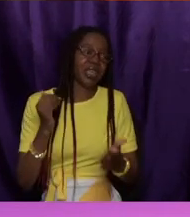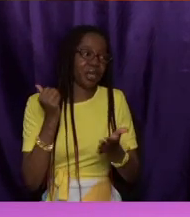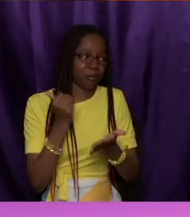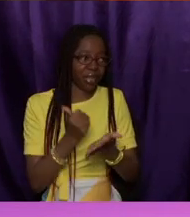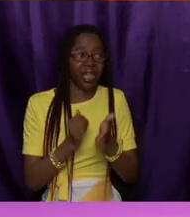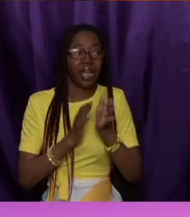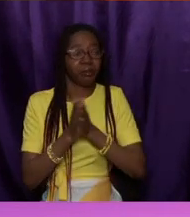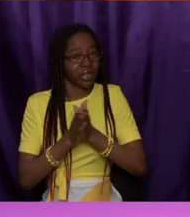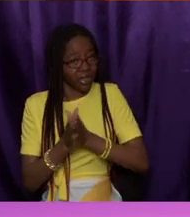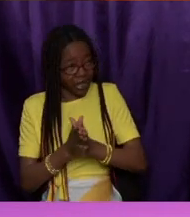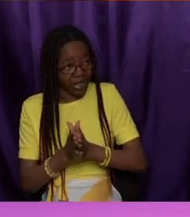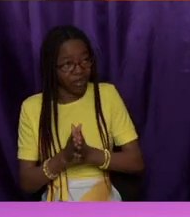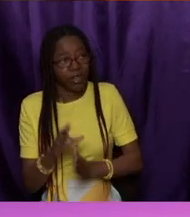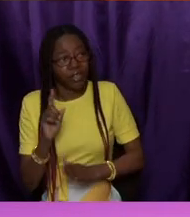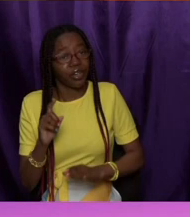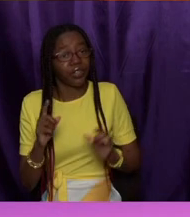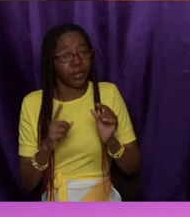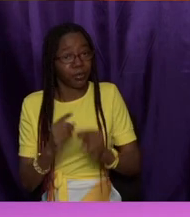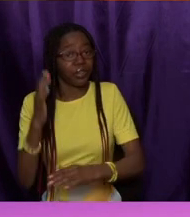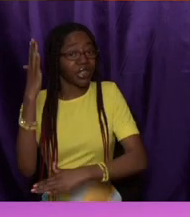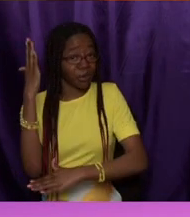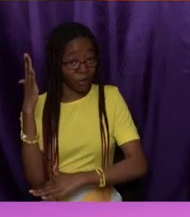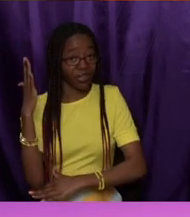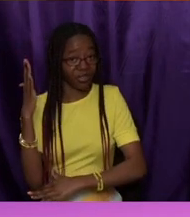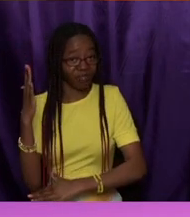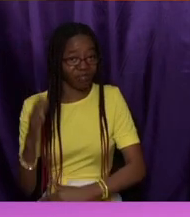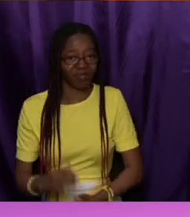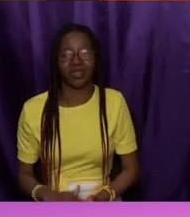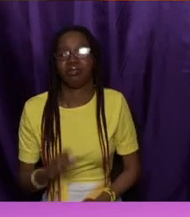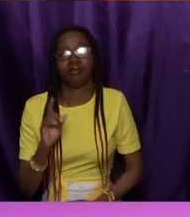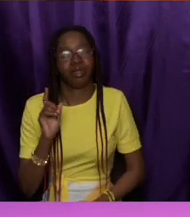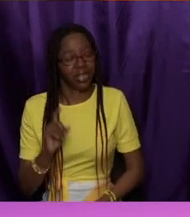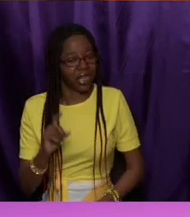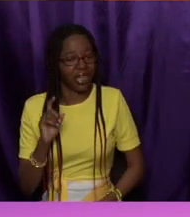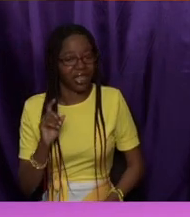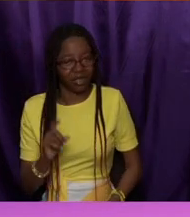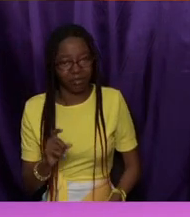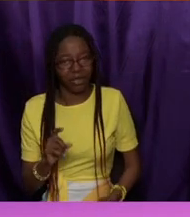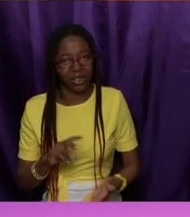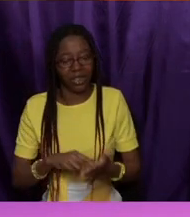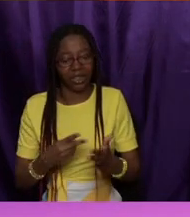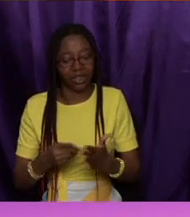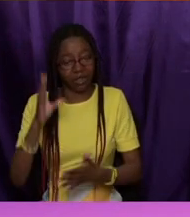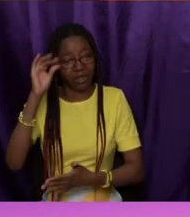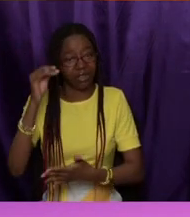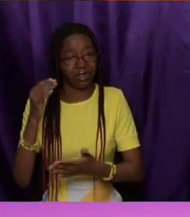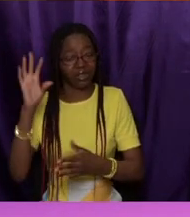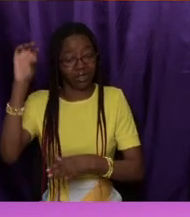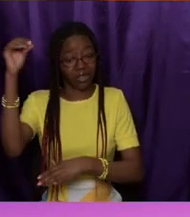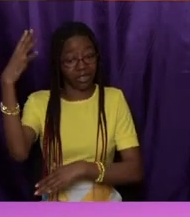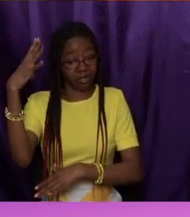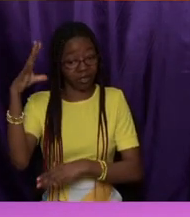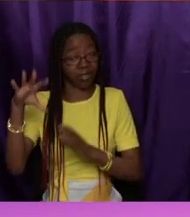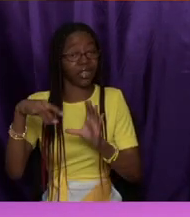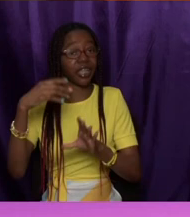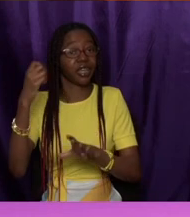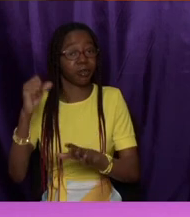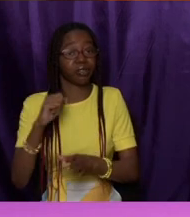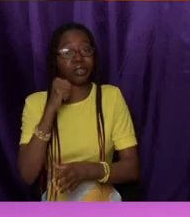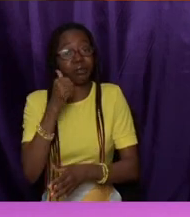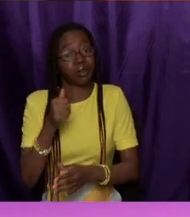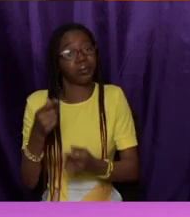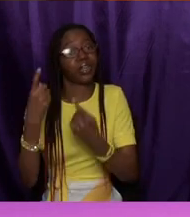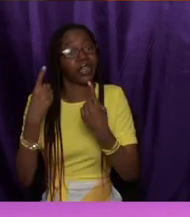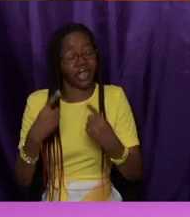Amen. I'm excited. Y'all need a word today. I mean, the sun came out. They said the sun will come out tomorrow, but it came